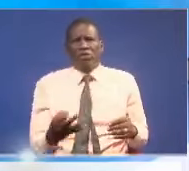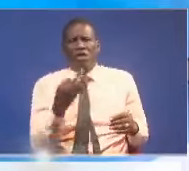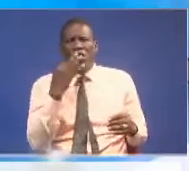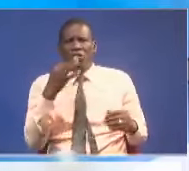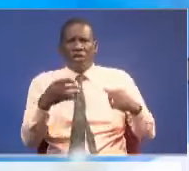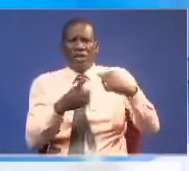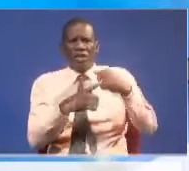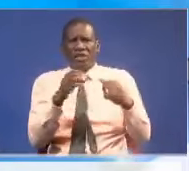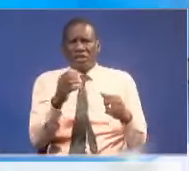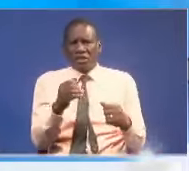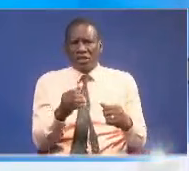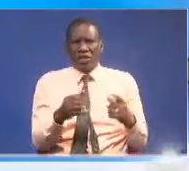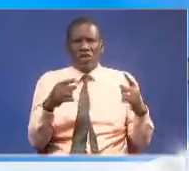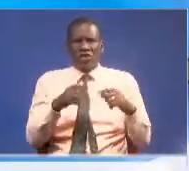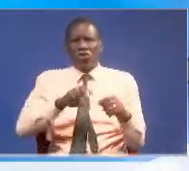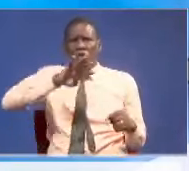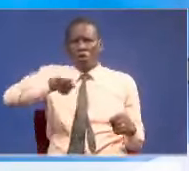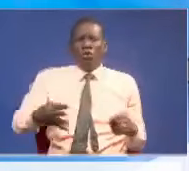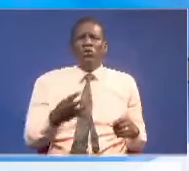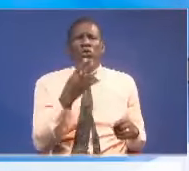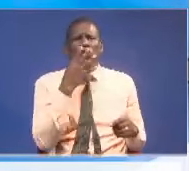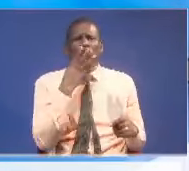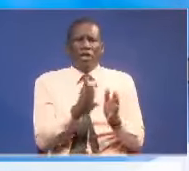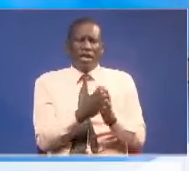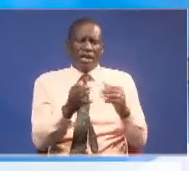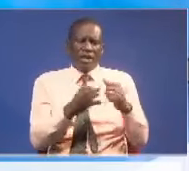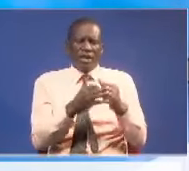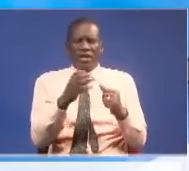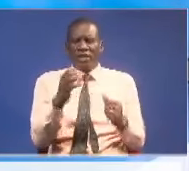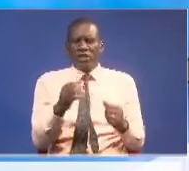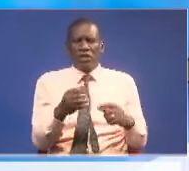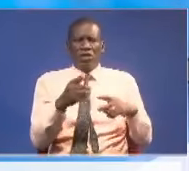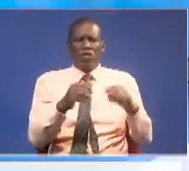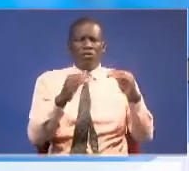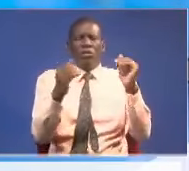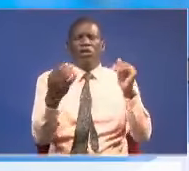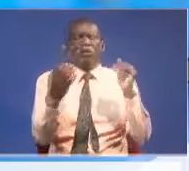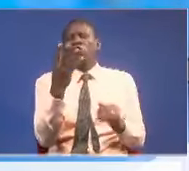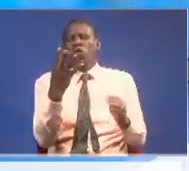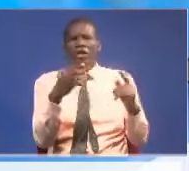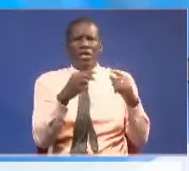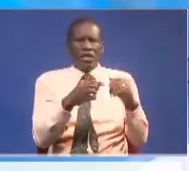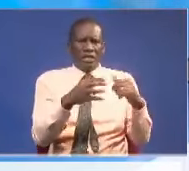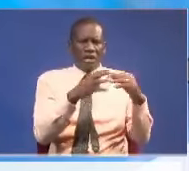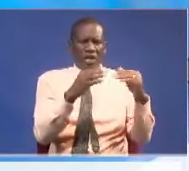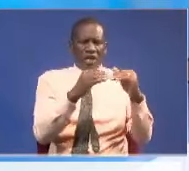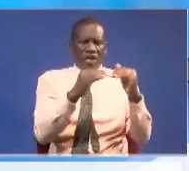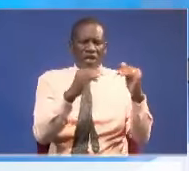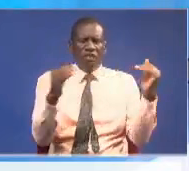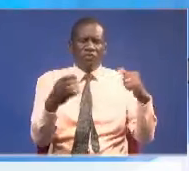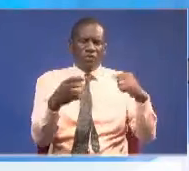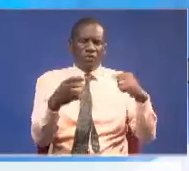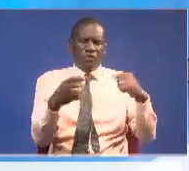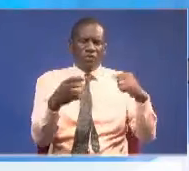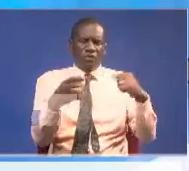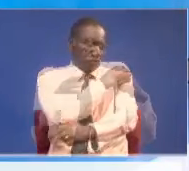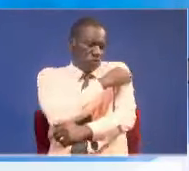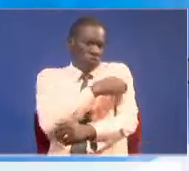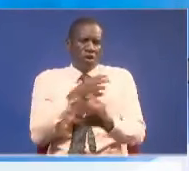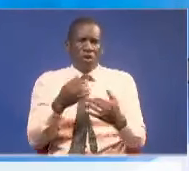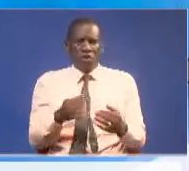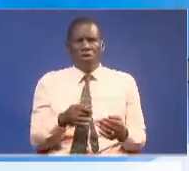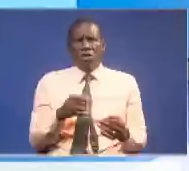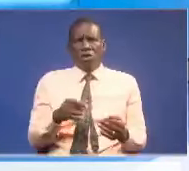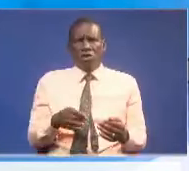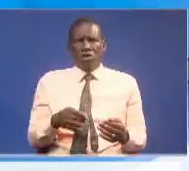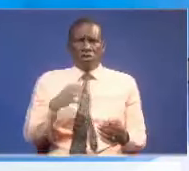3,360 shillings to 4,480 shillings from level 4 to level 6 facilities. Now, the rebates